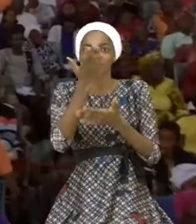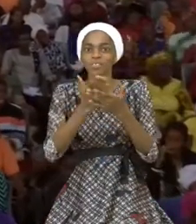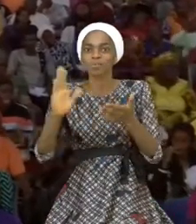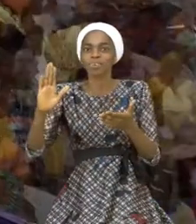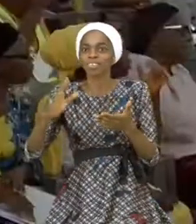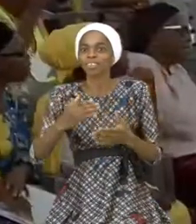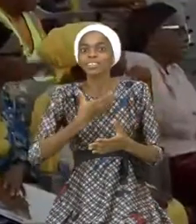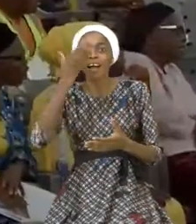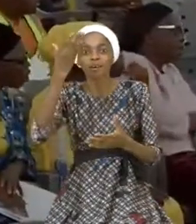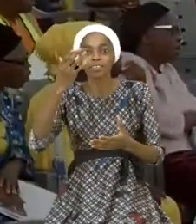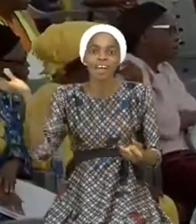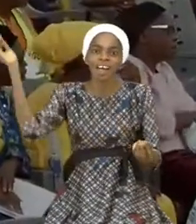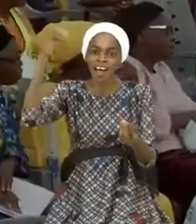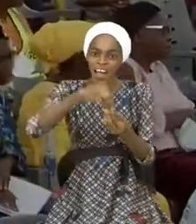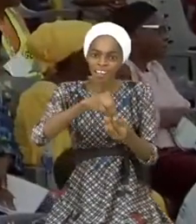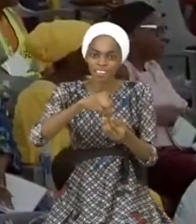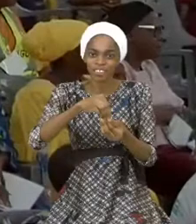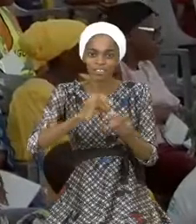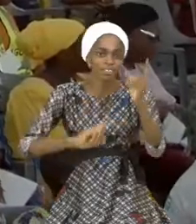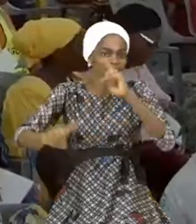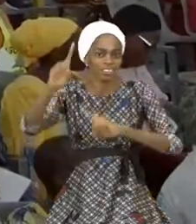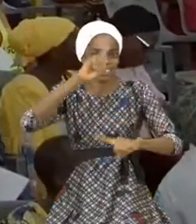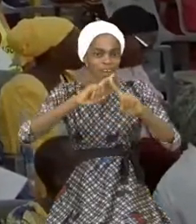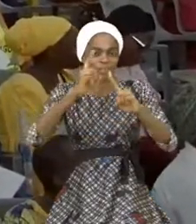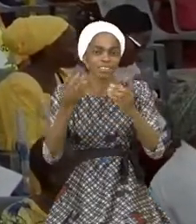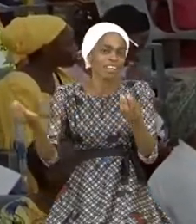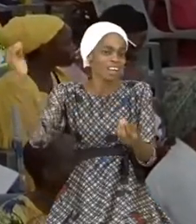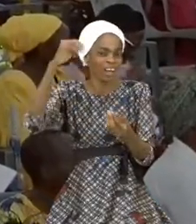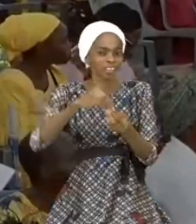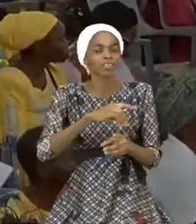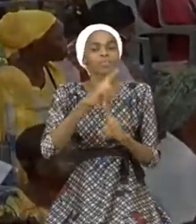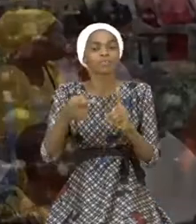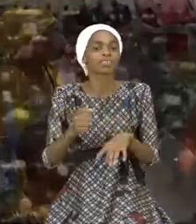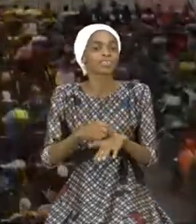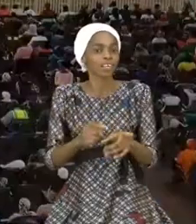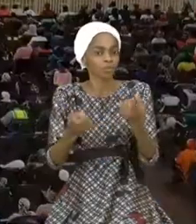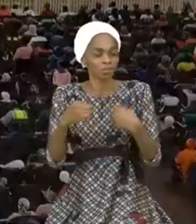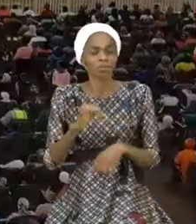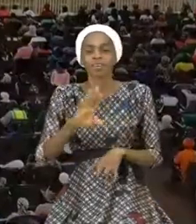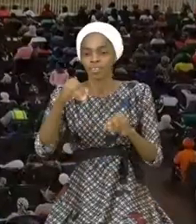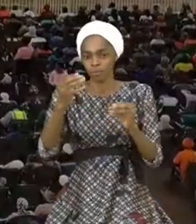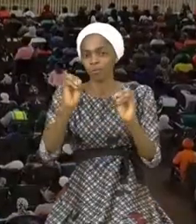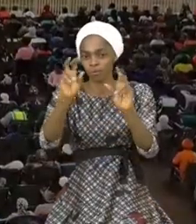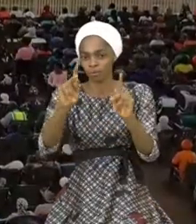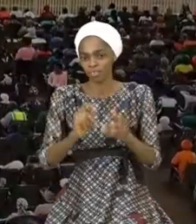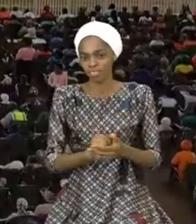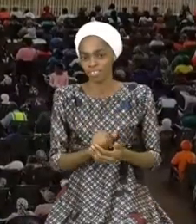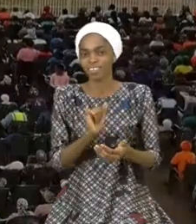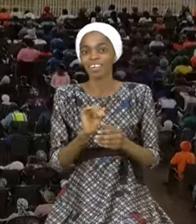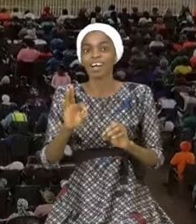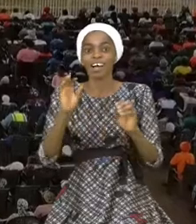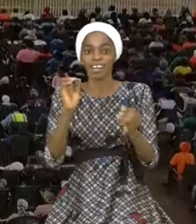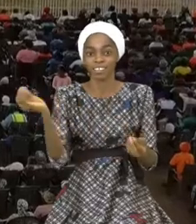addition. So when the time comes, I will give you a chance that additional